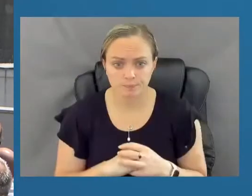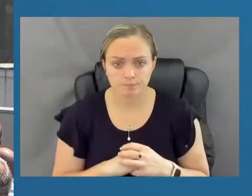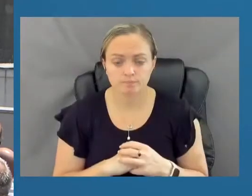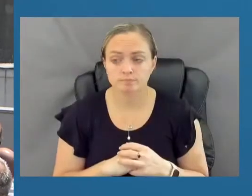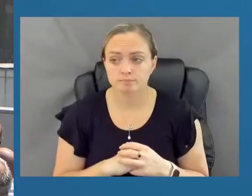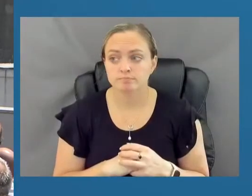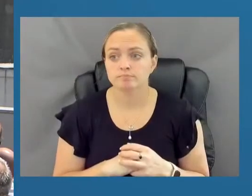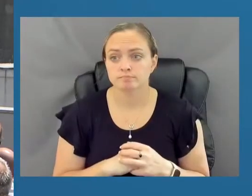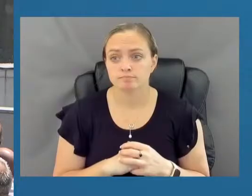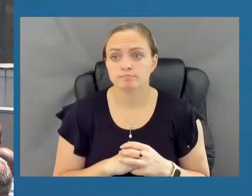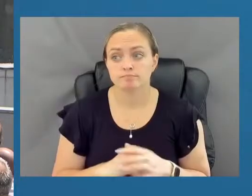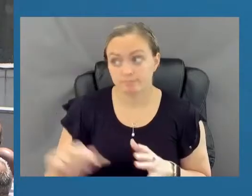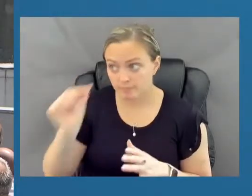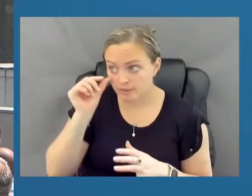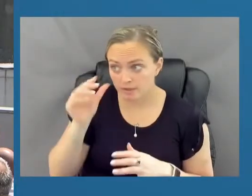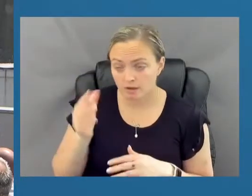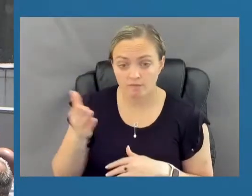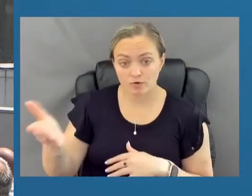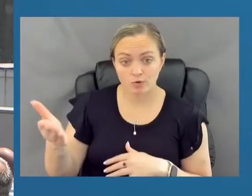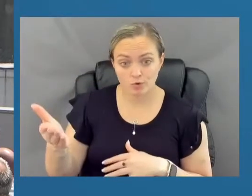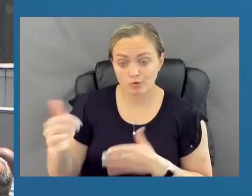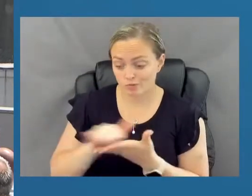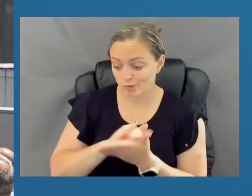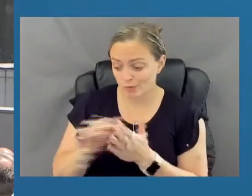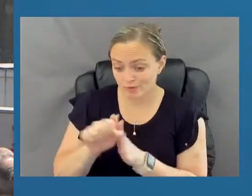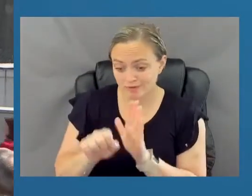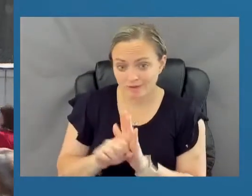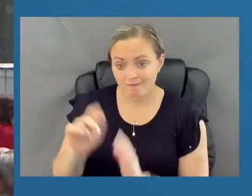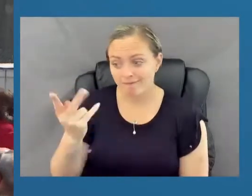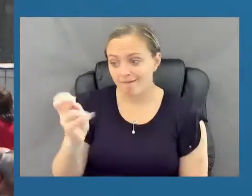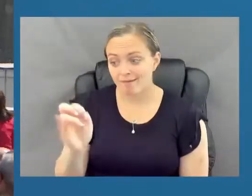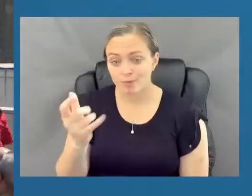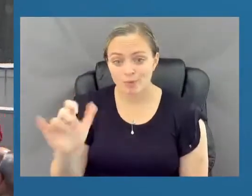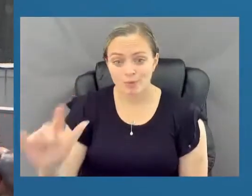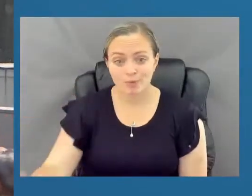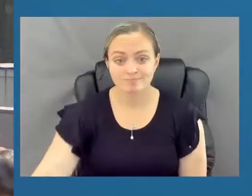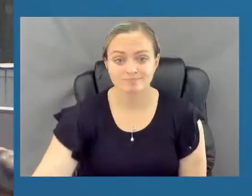me in welcoming the governor of the great state of New York, Kathy Hochul.